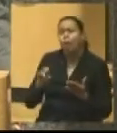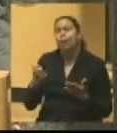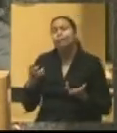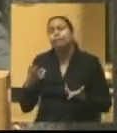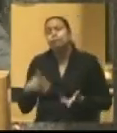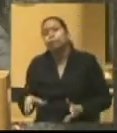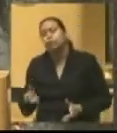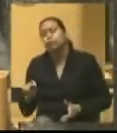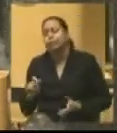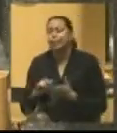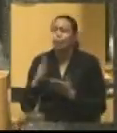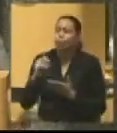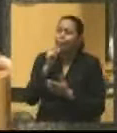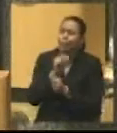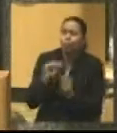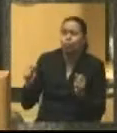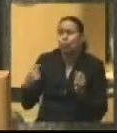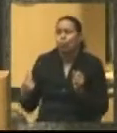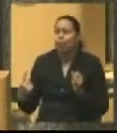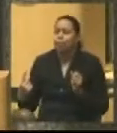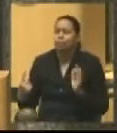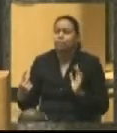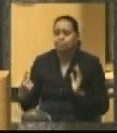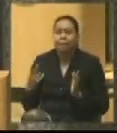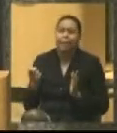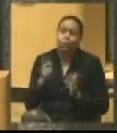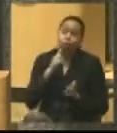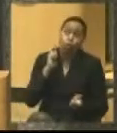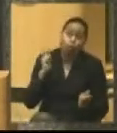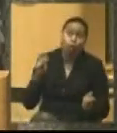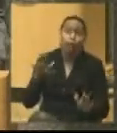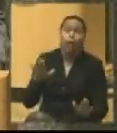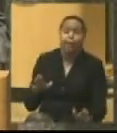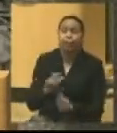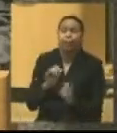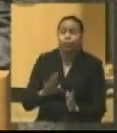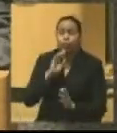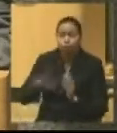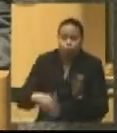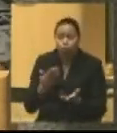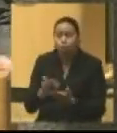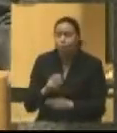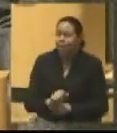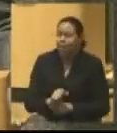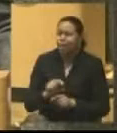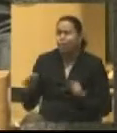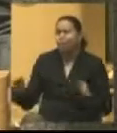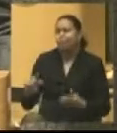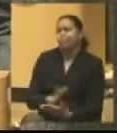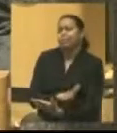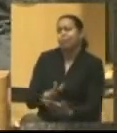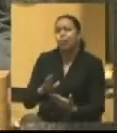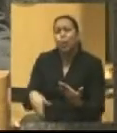emancipator. That's why he didn't free a single slave. He was the great emancipator who freed all the slaves. And all of this mythology